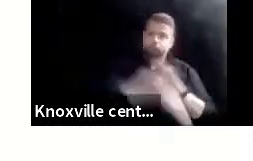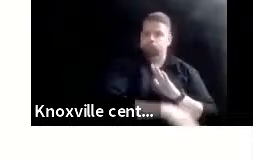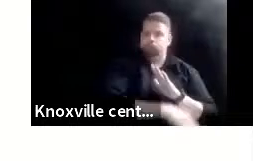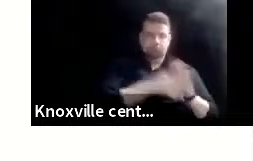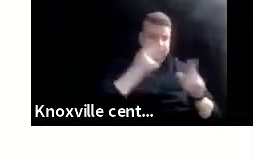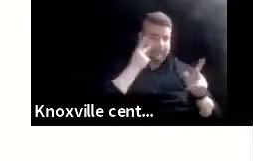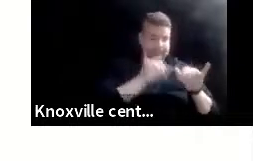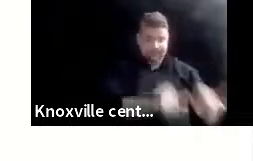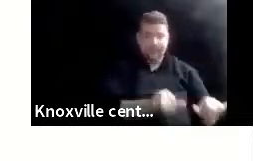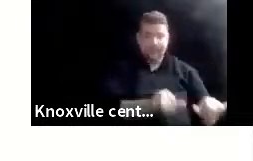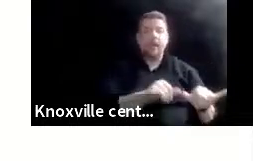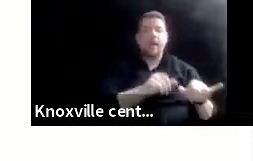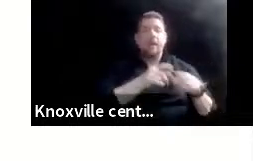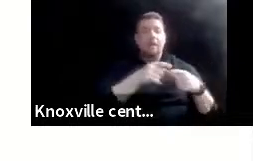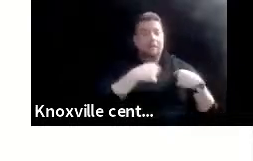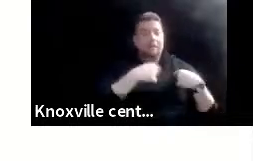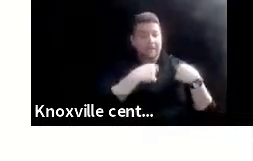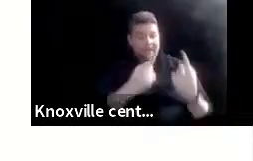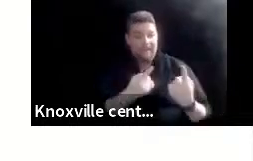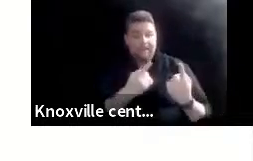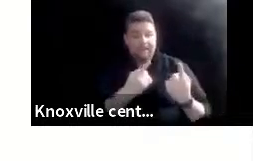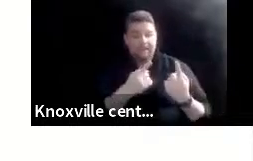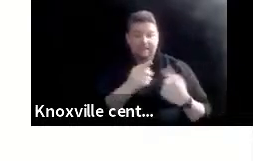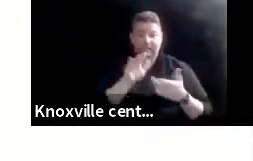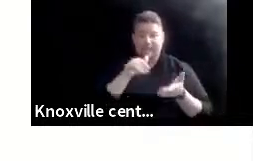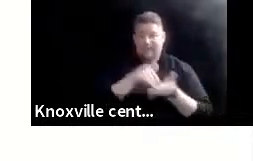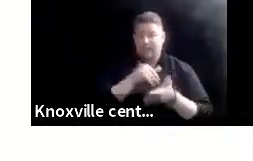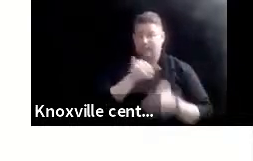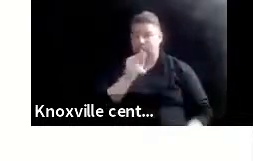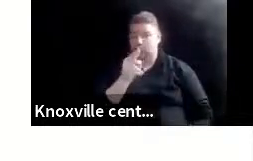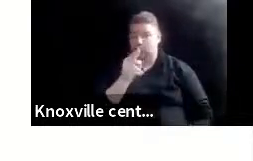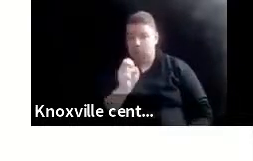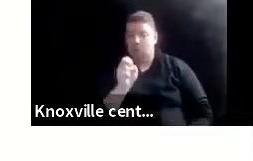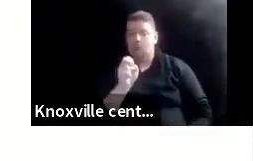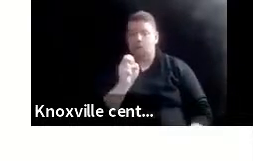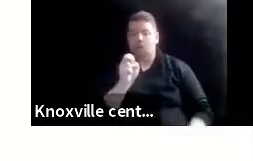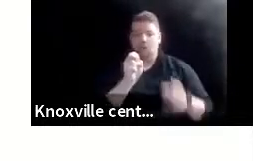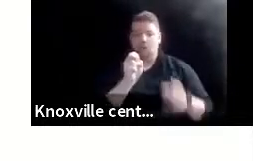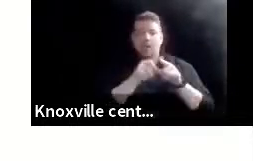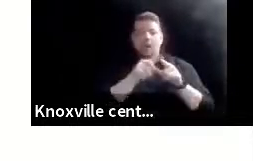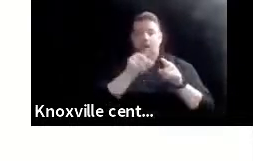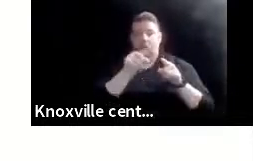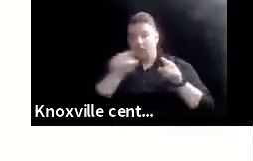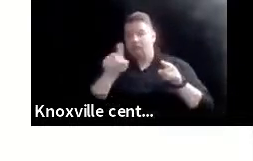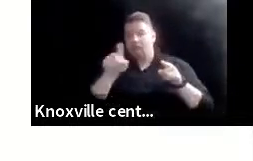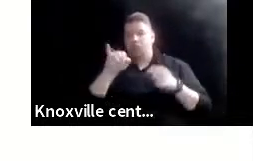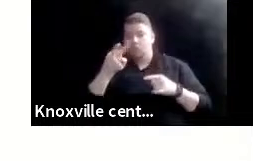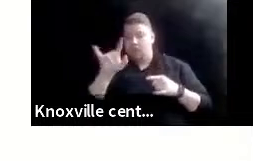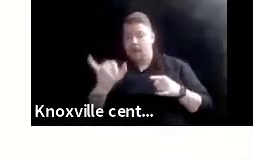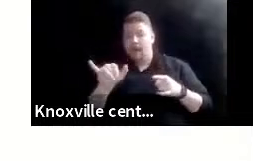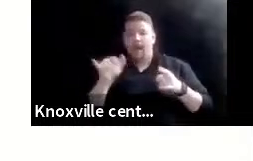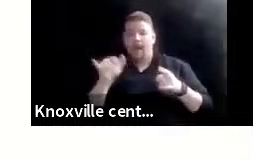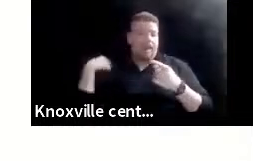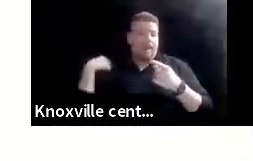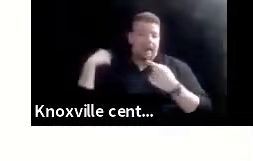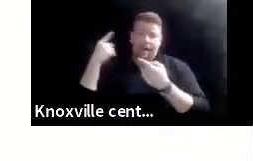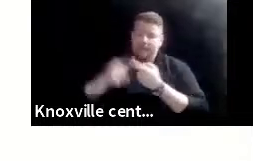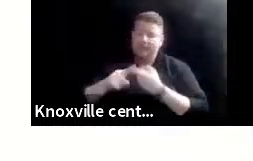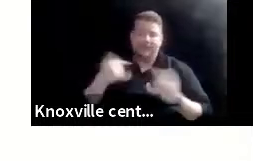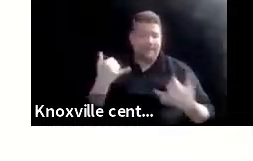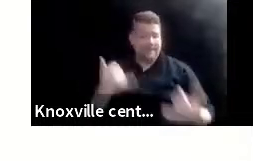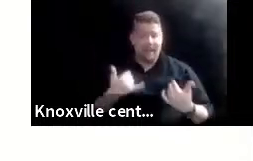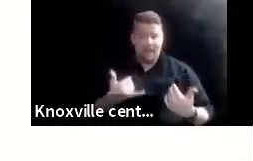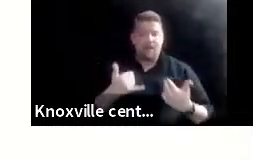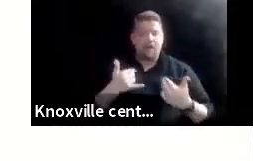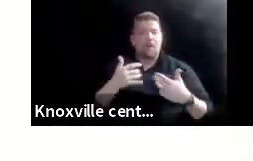ever since around mid-June into into July and up till now, we've hovered around